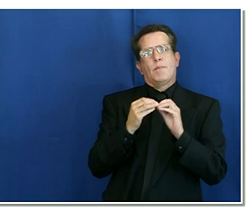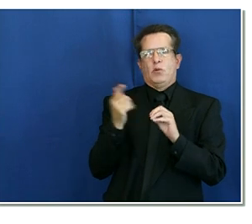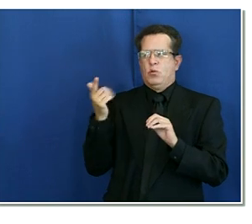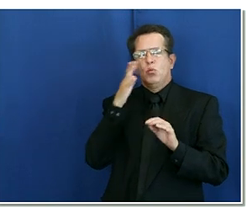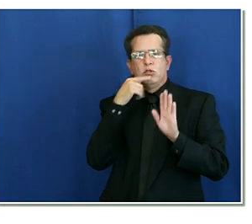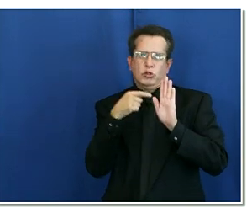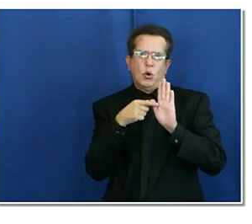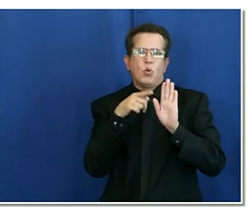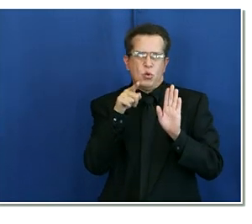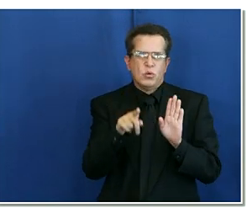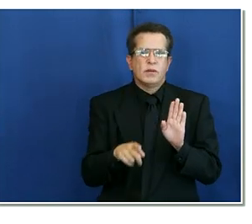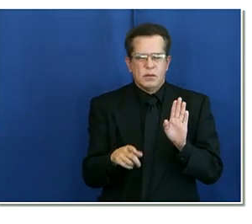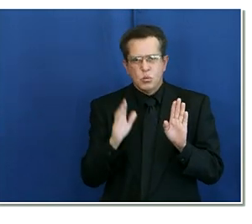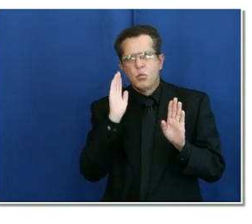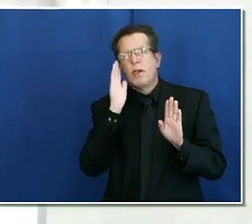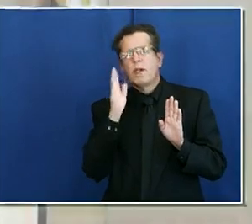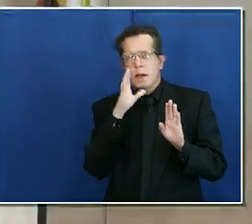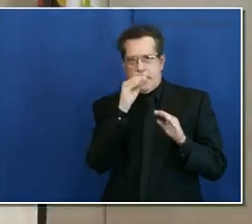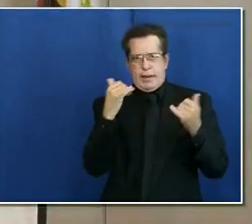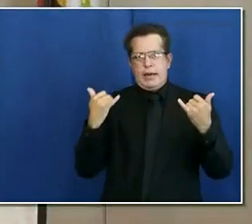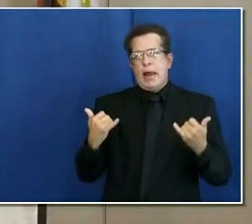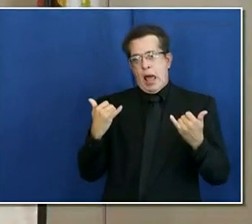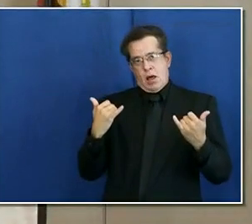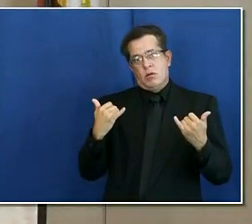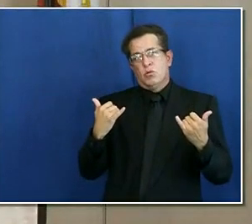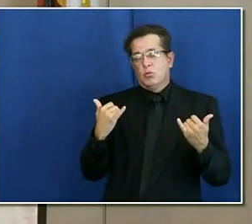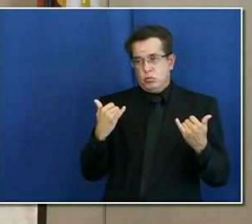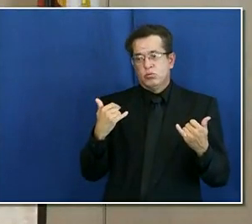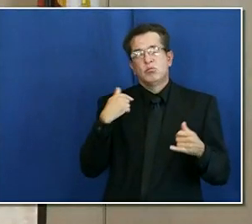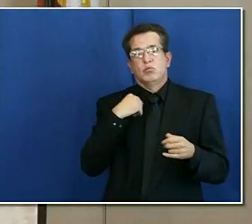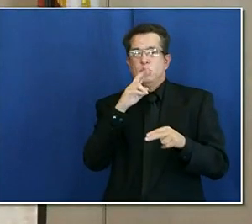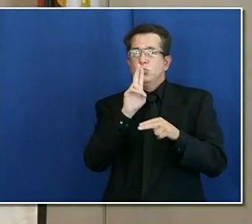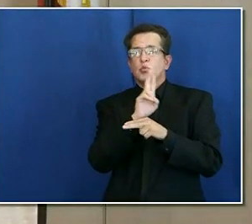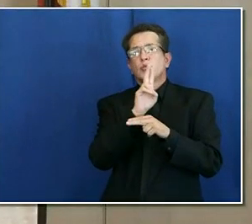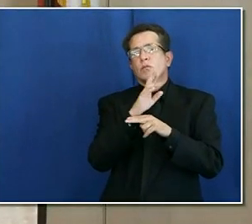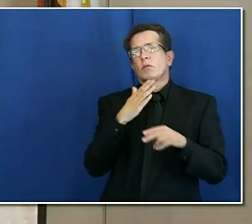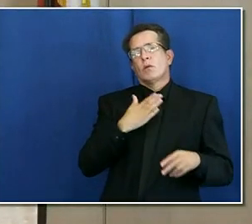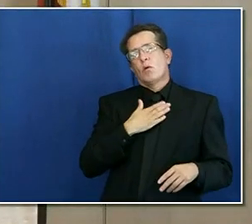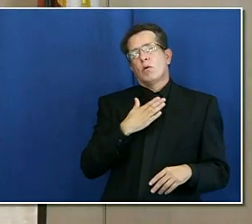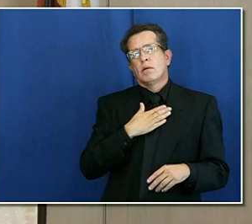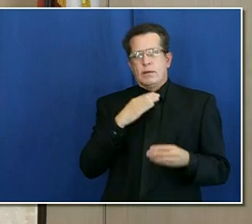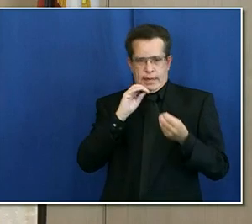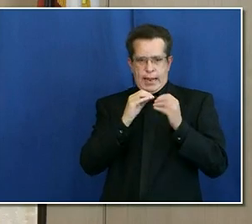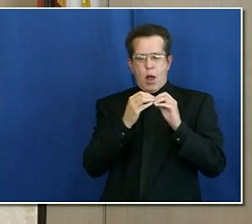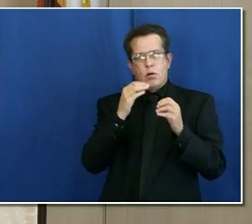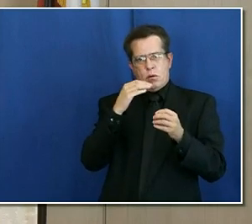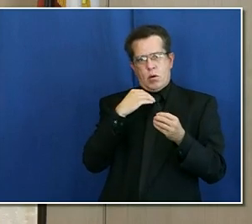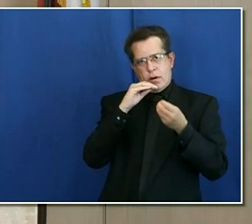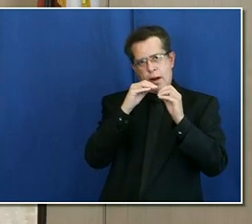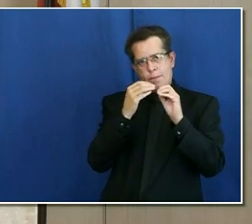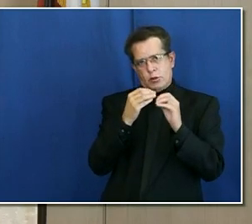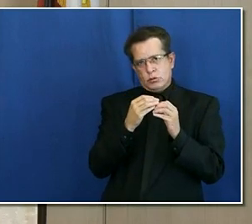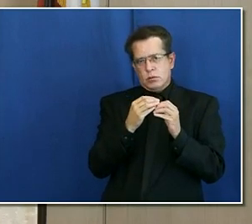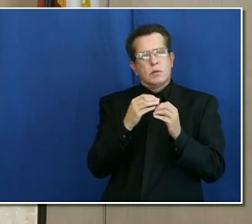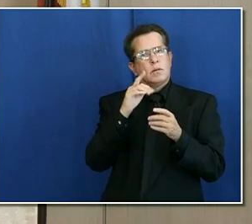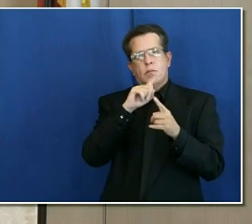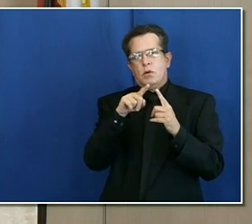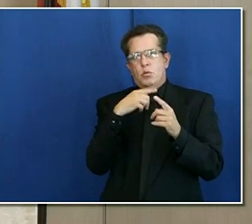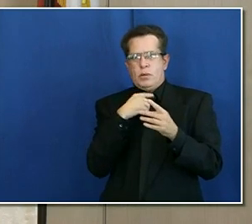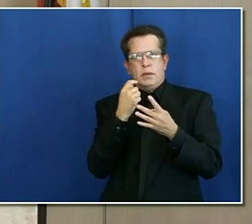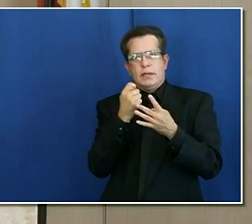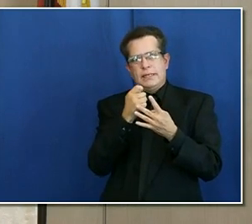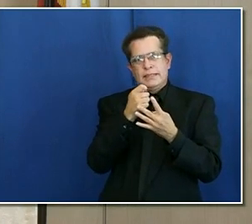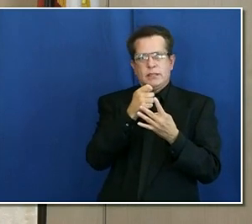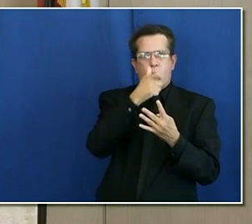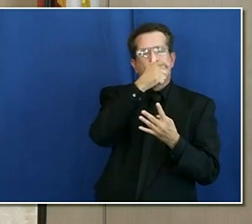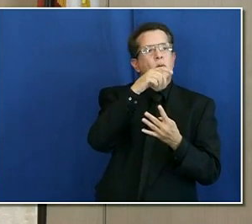going back to yesterday, we are now utilizing our case count numbers excluding state and